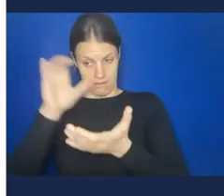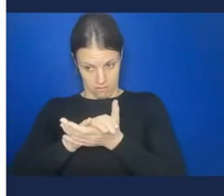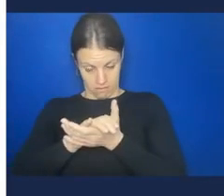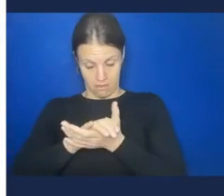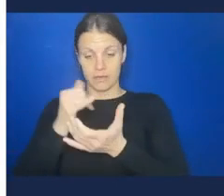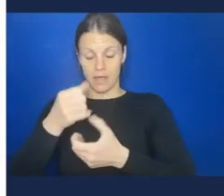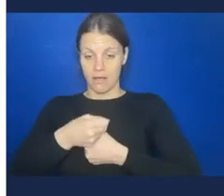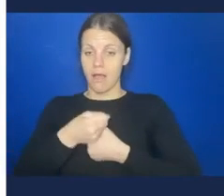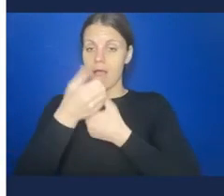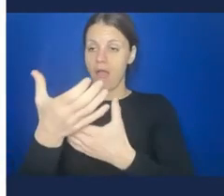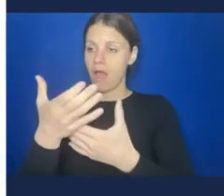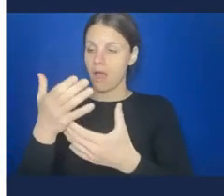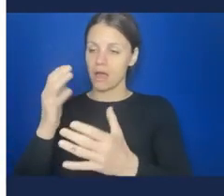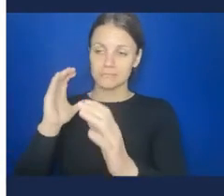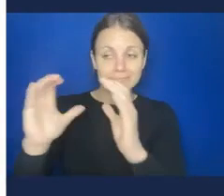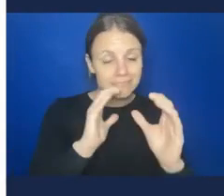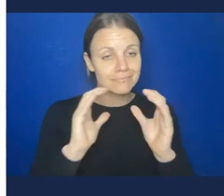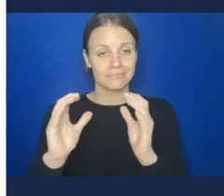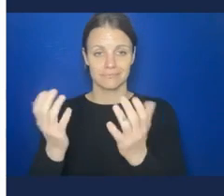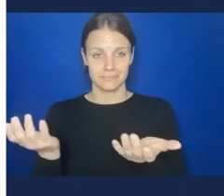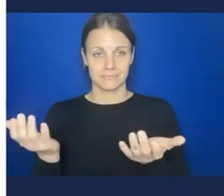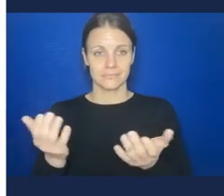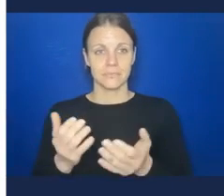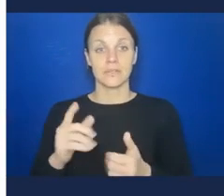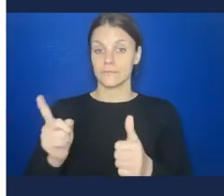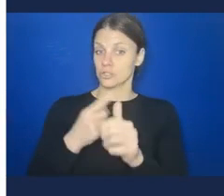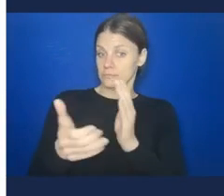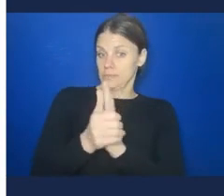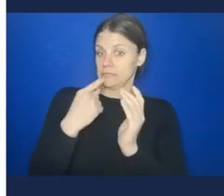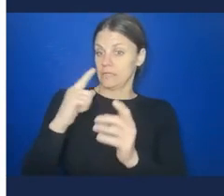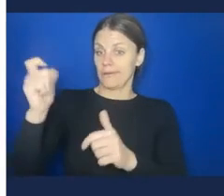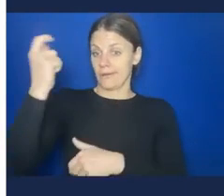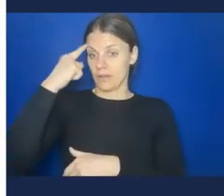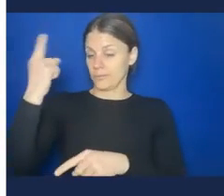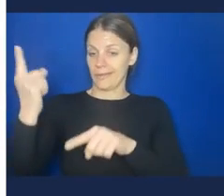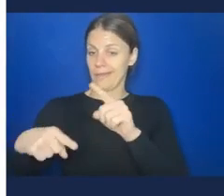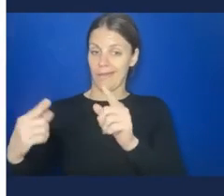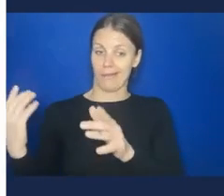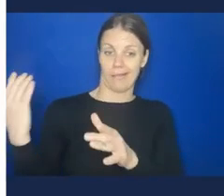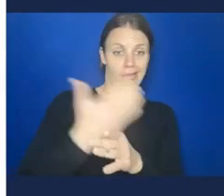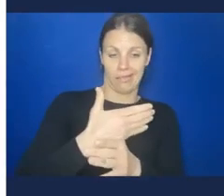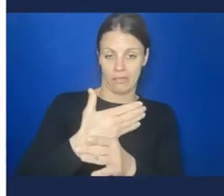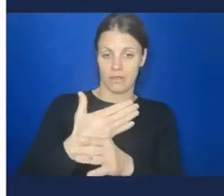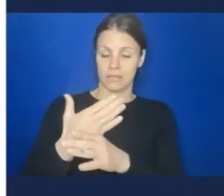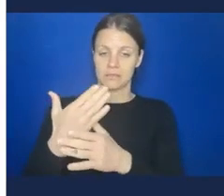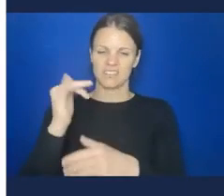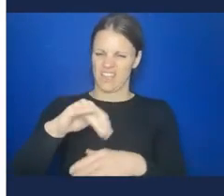to those who are around you. And the First Amendment says the government can't interfere in that communication